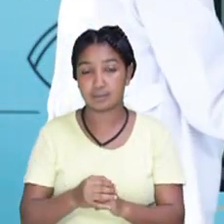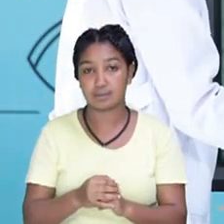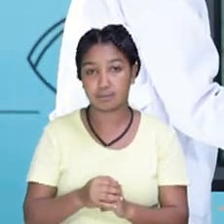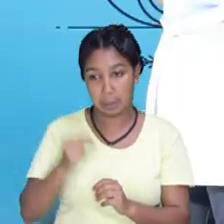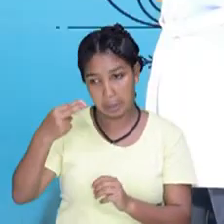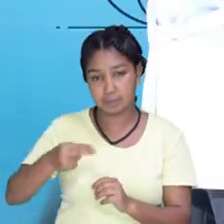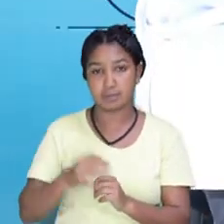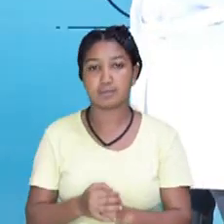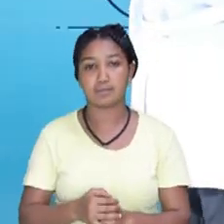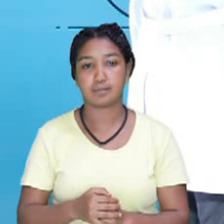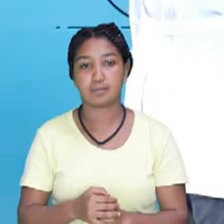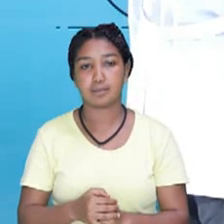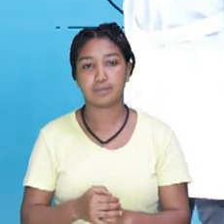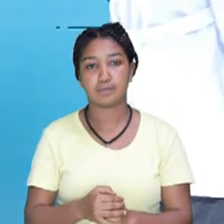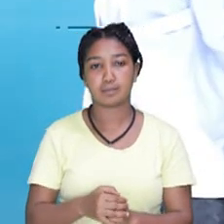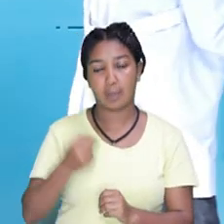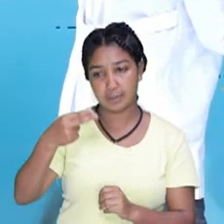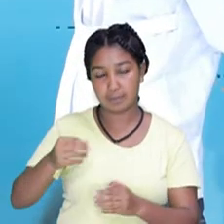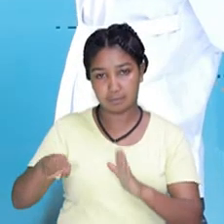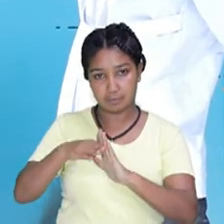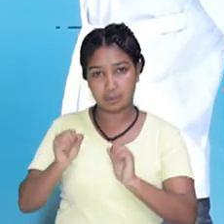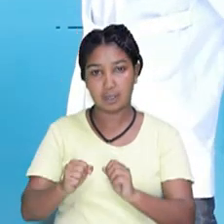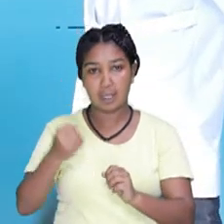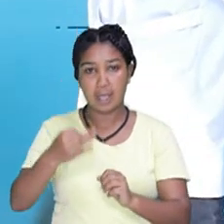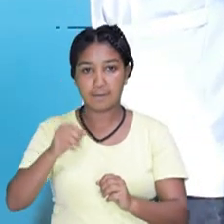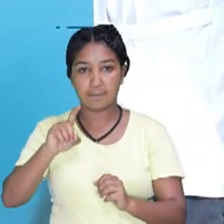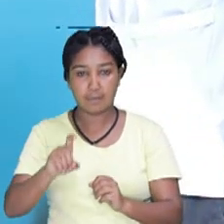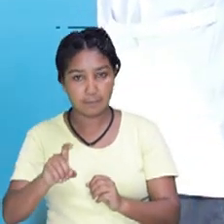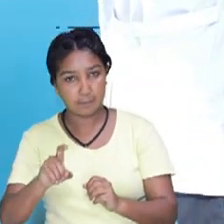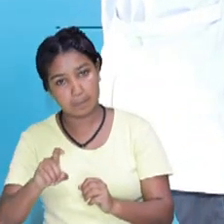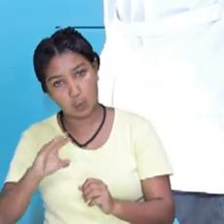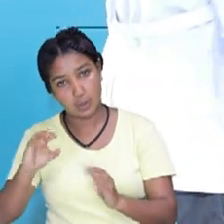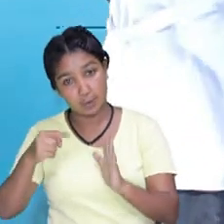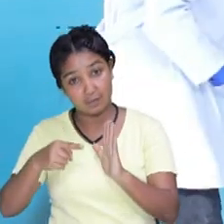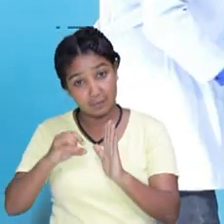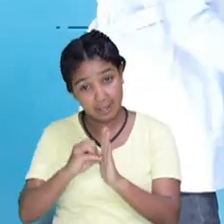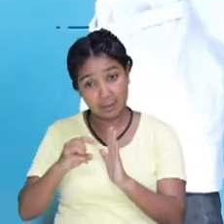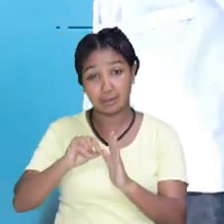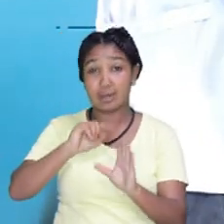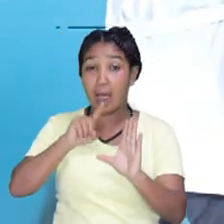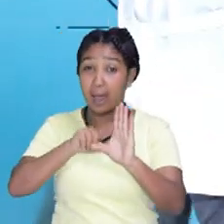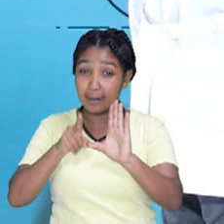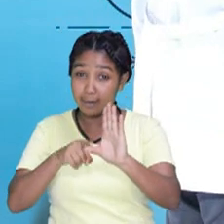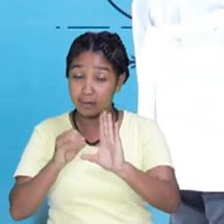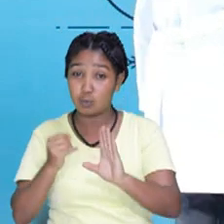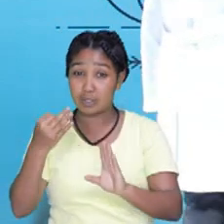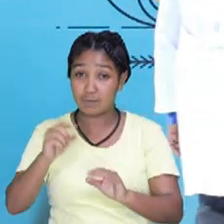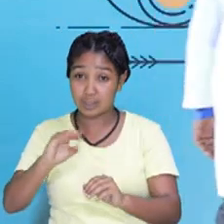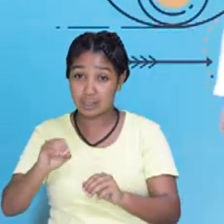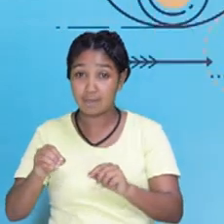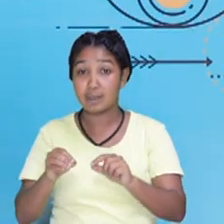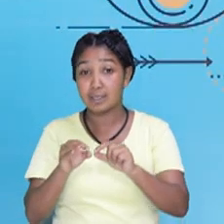it be h. Let's take it as h. So Fs cosine of theta, the angle between the force and